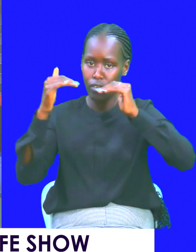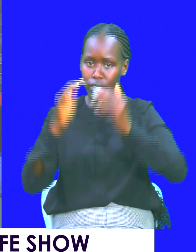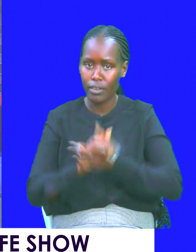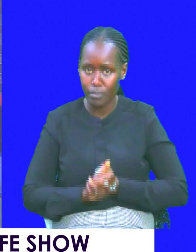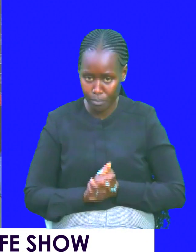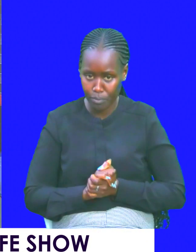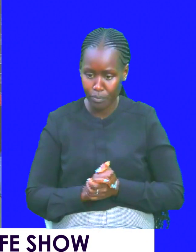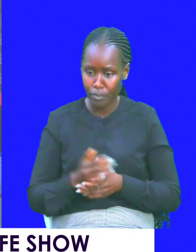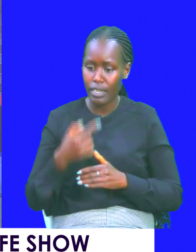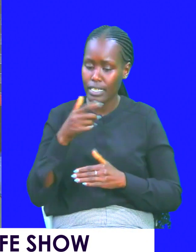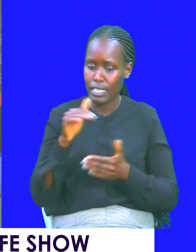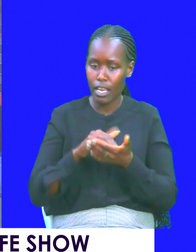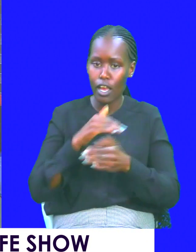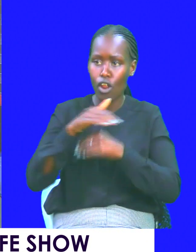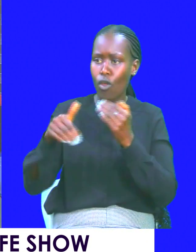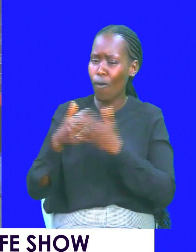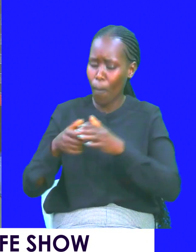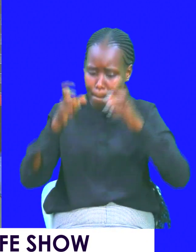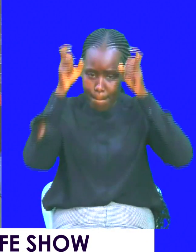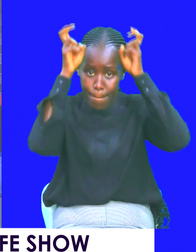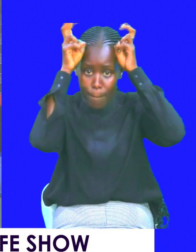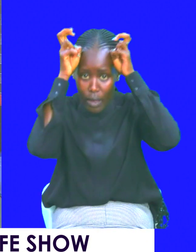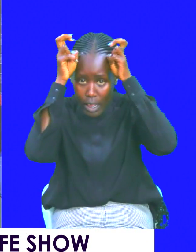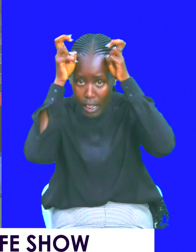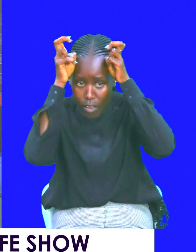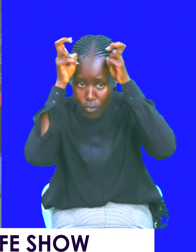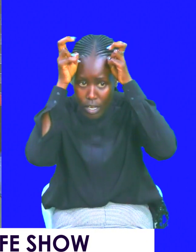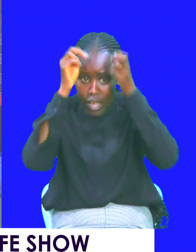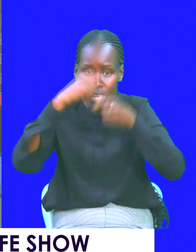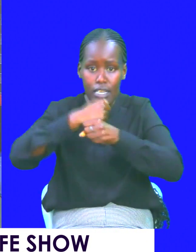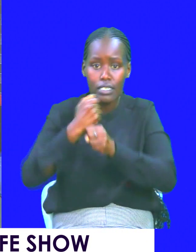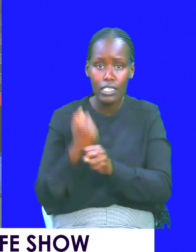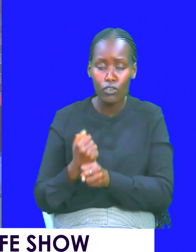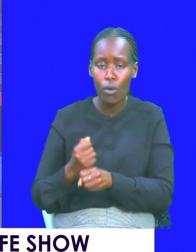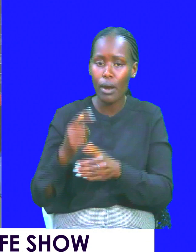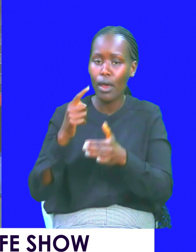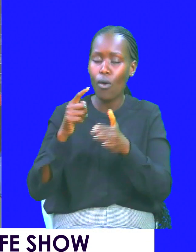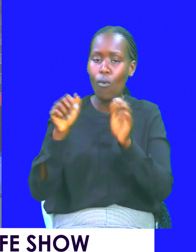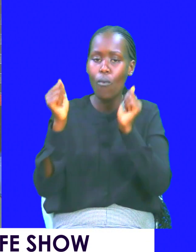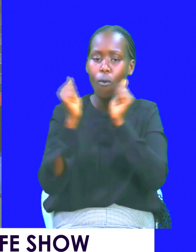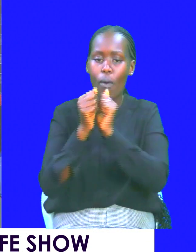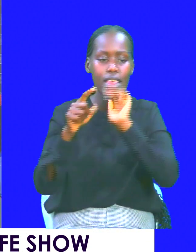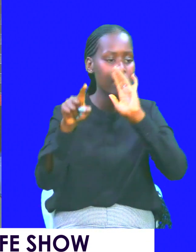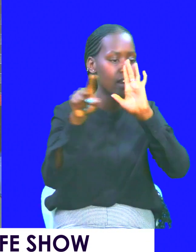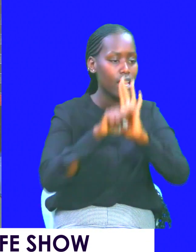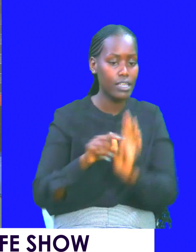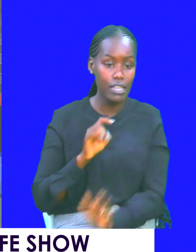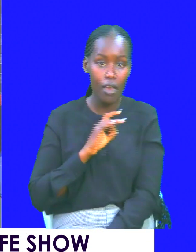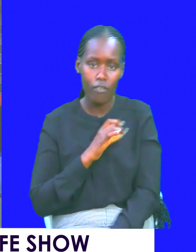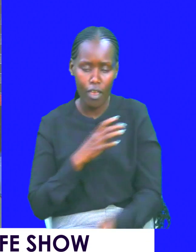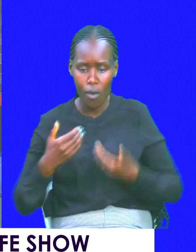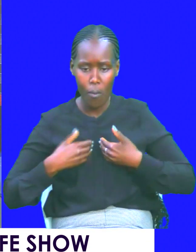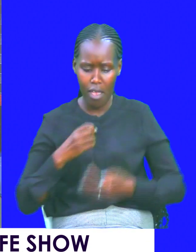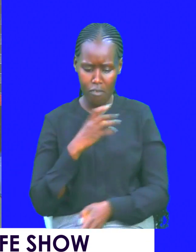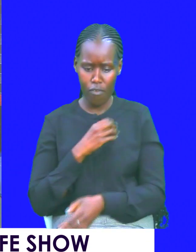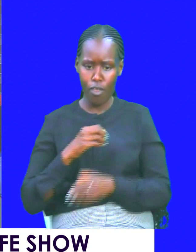that again. All evil is informed by negative fear. Because there is a fear that can